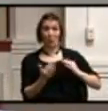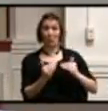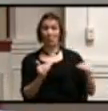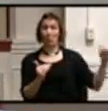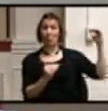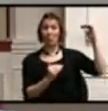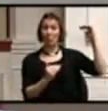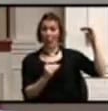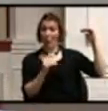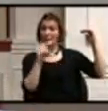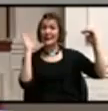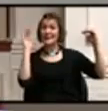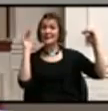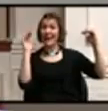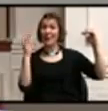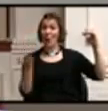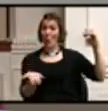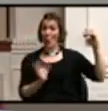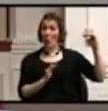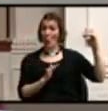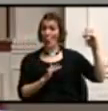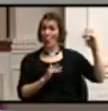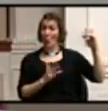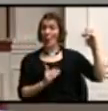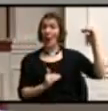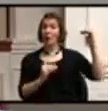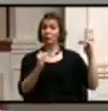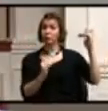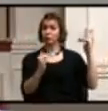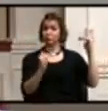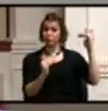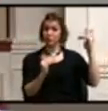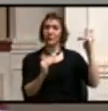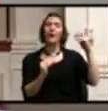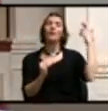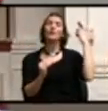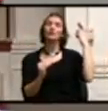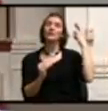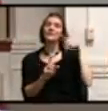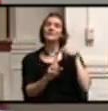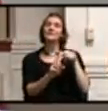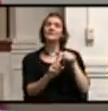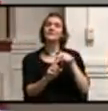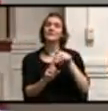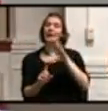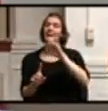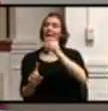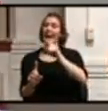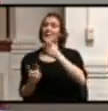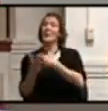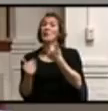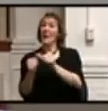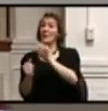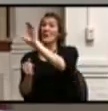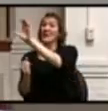above where we were budgeted. And again, that's as a result of the capital transfer,